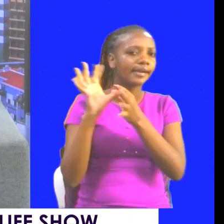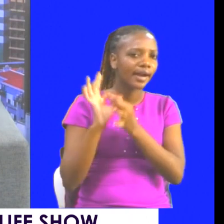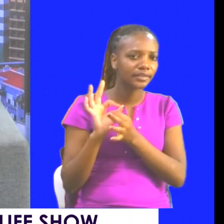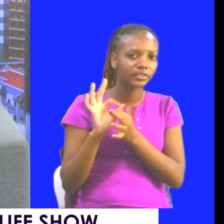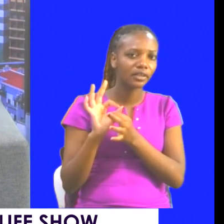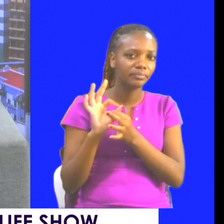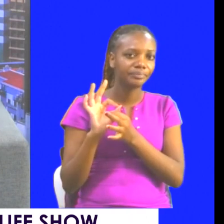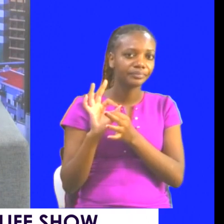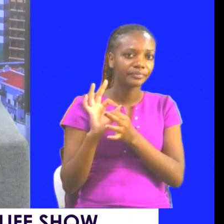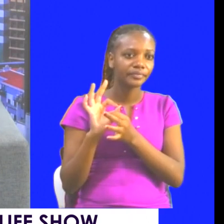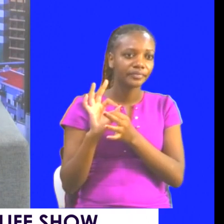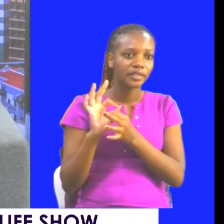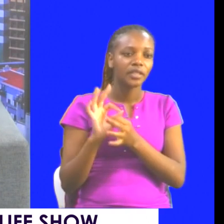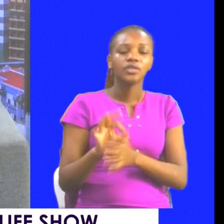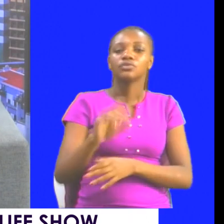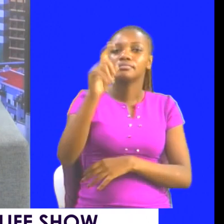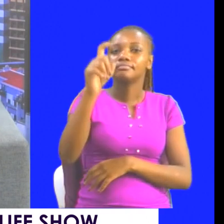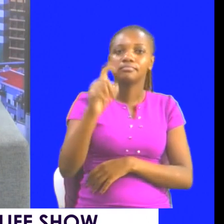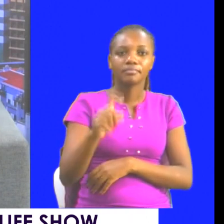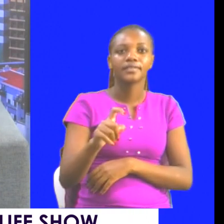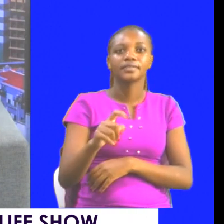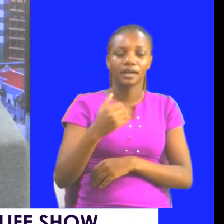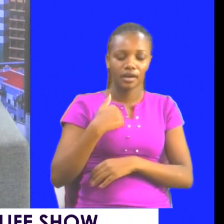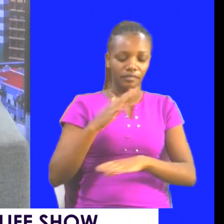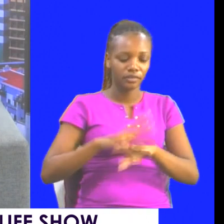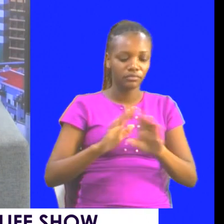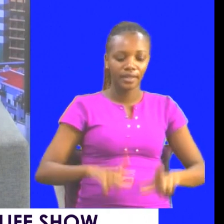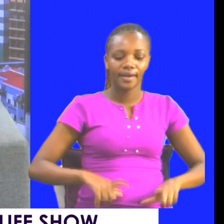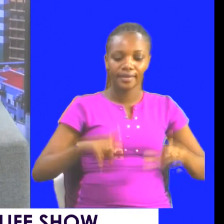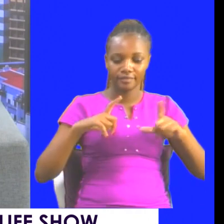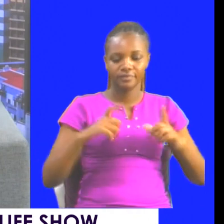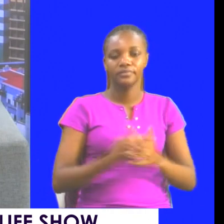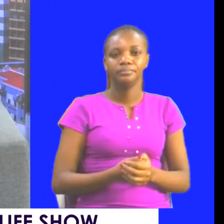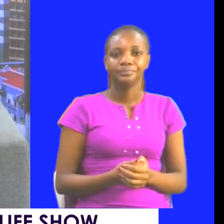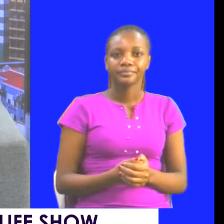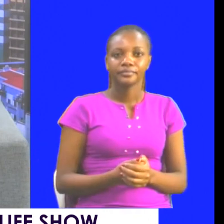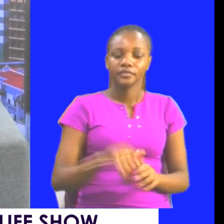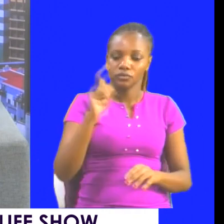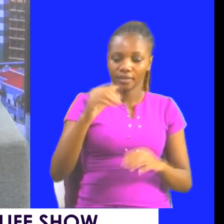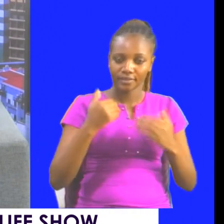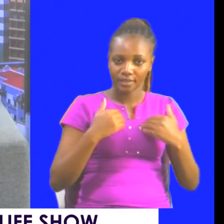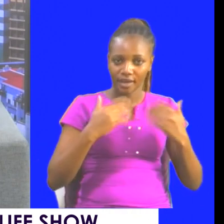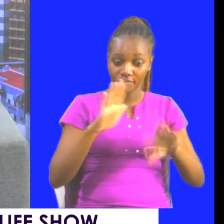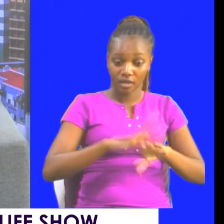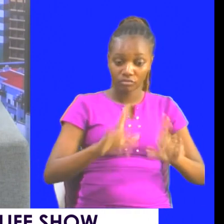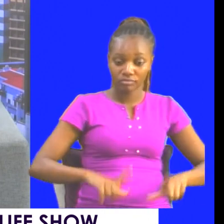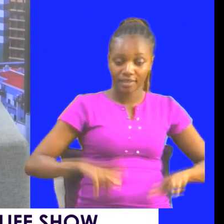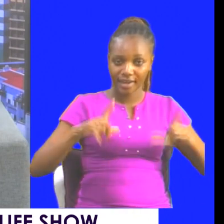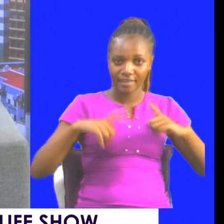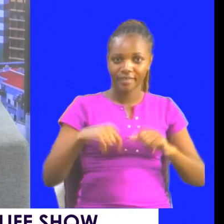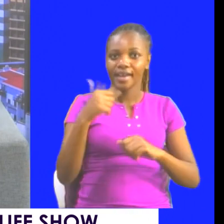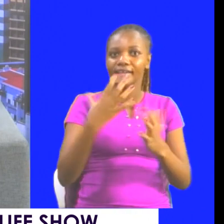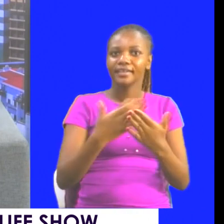you are entitled to life. You are entitled to a decent life.